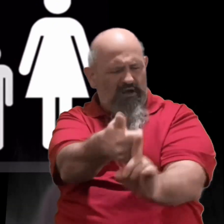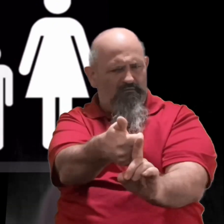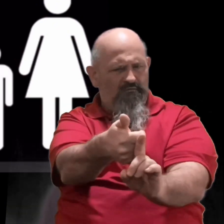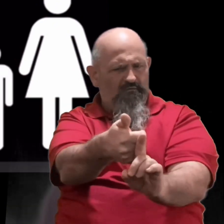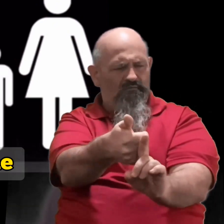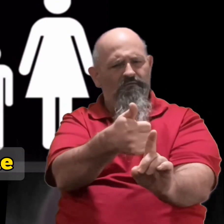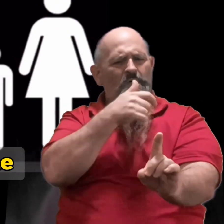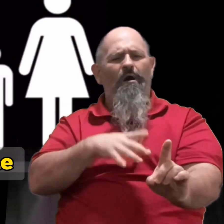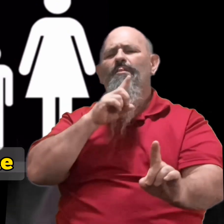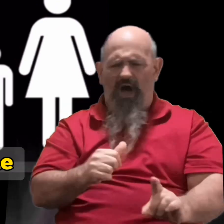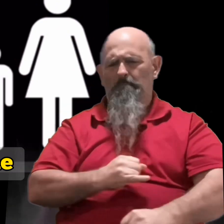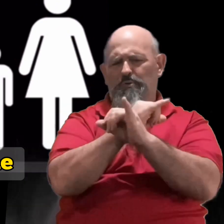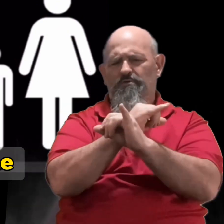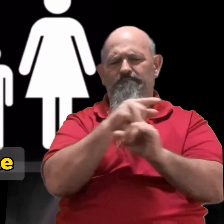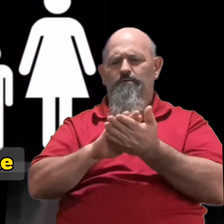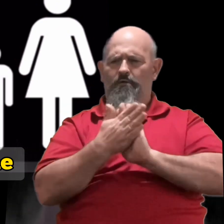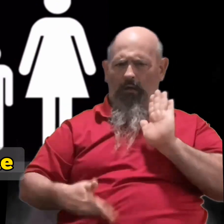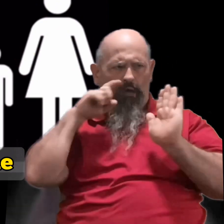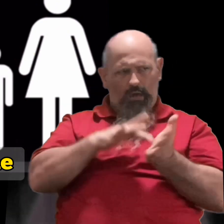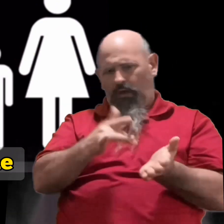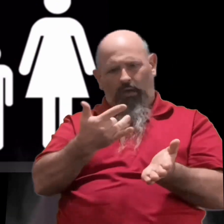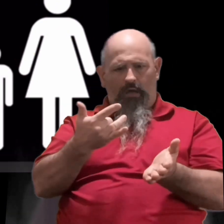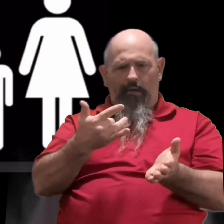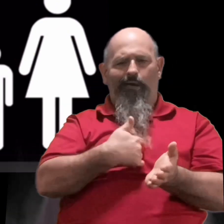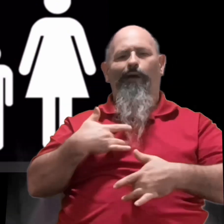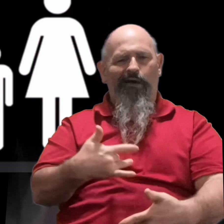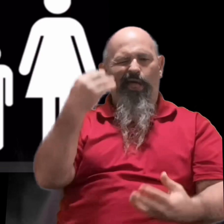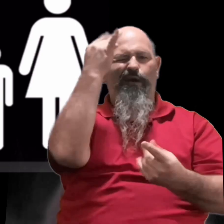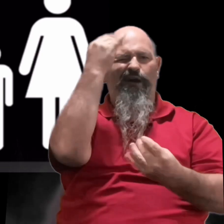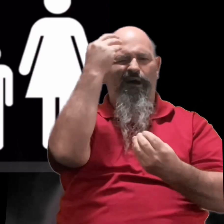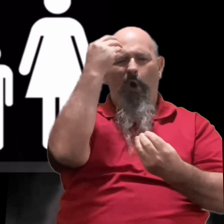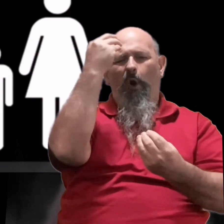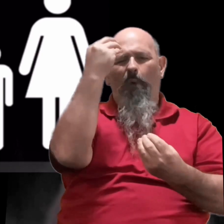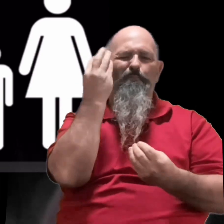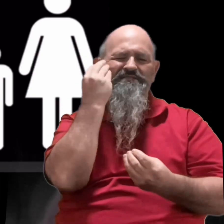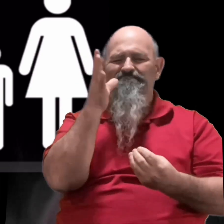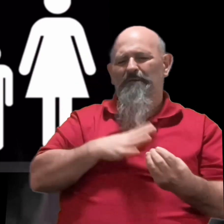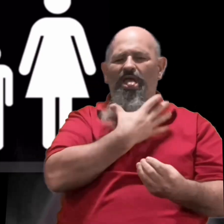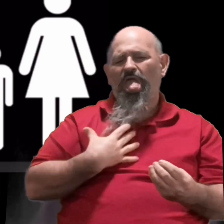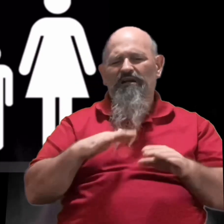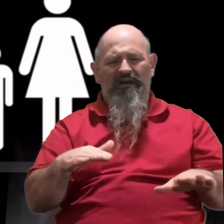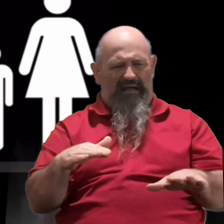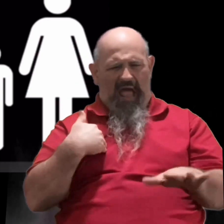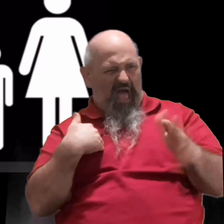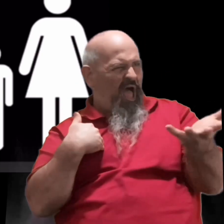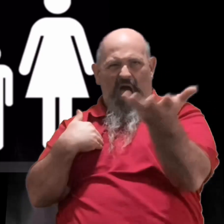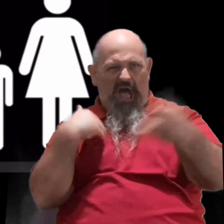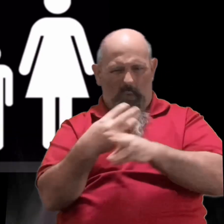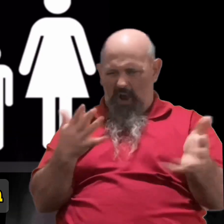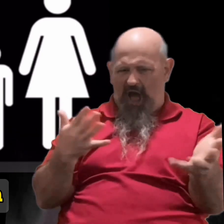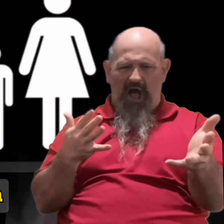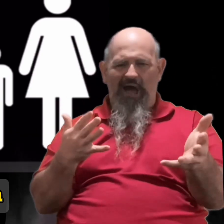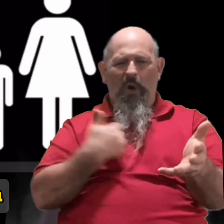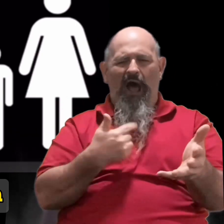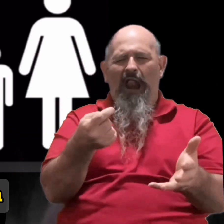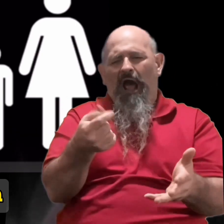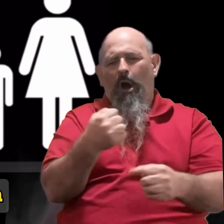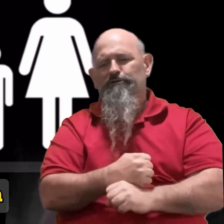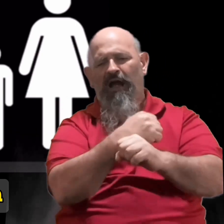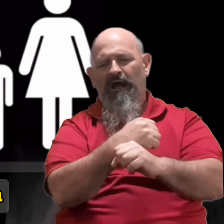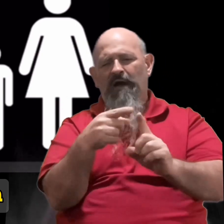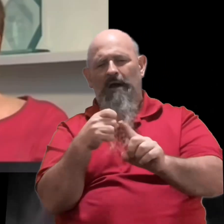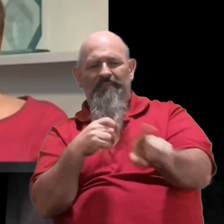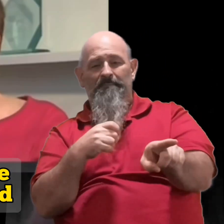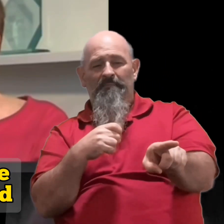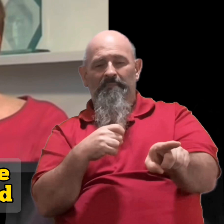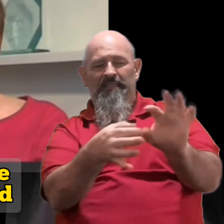themselves. Women are not immune from turning into abusers, as we like to think. By pretending that female paedophiles don't exist, we have little protection from